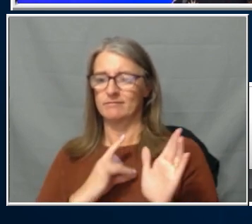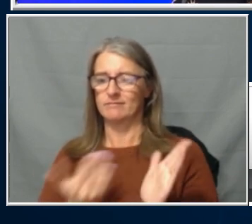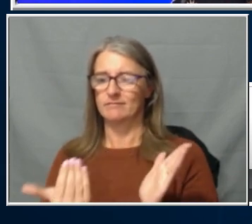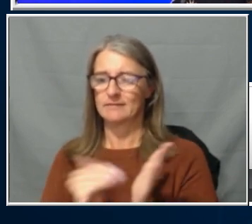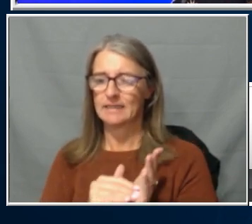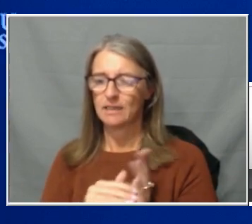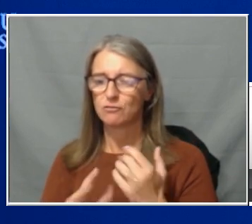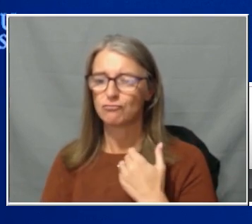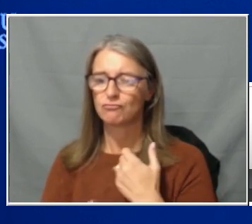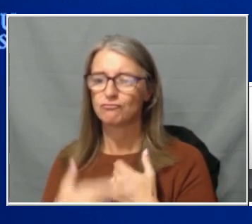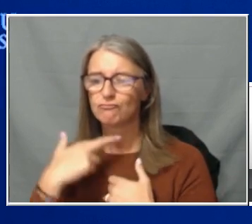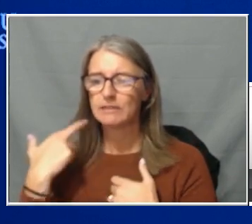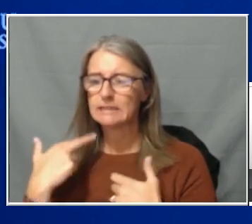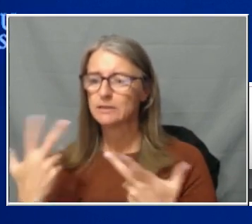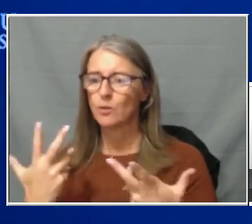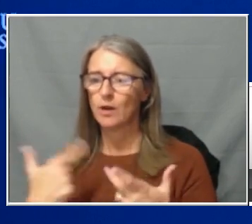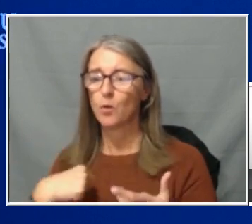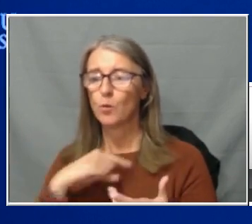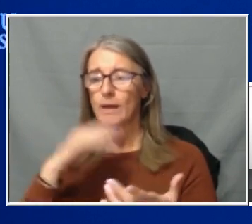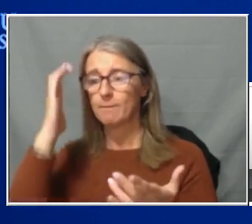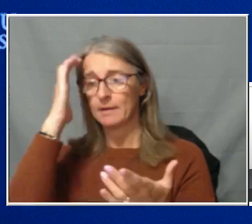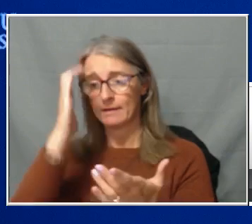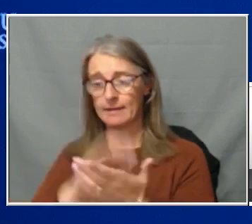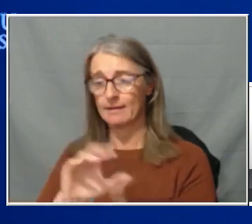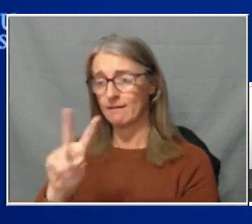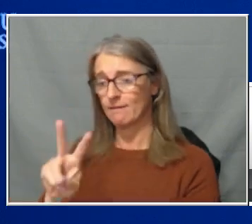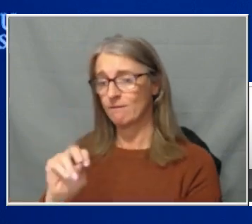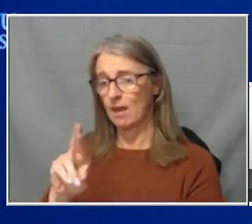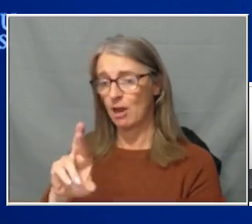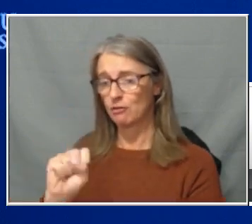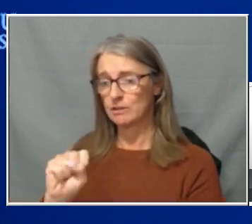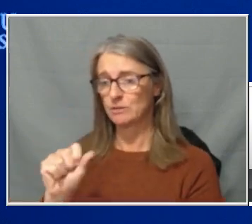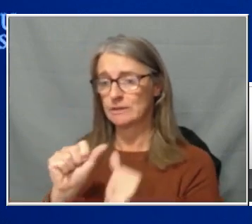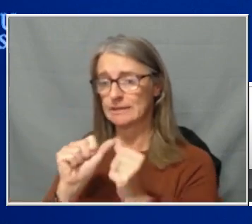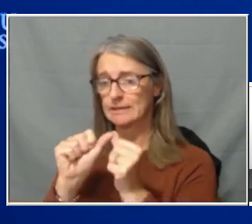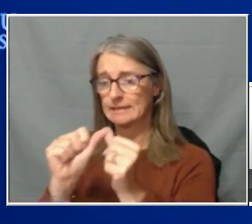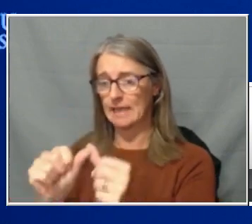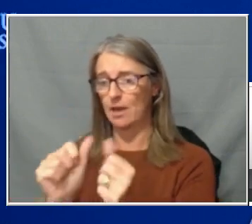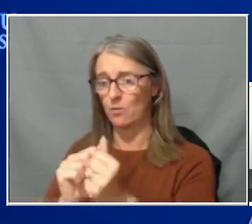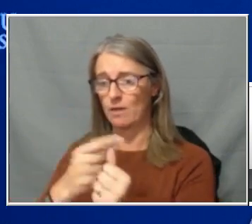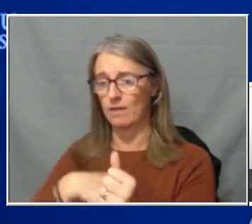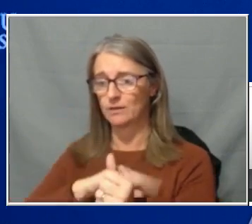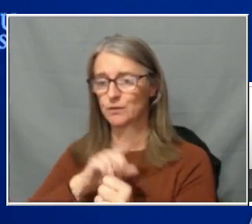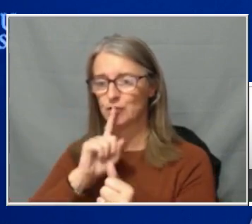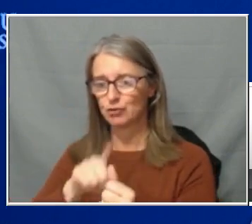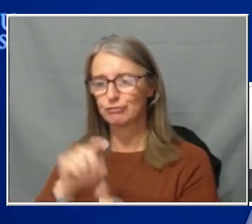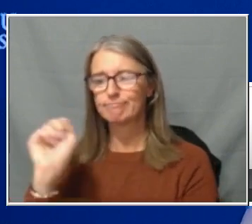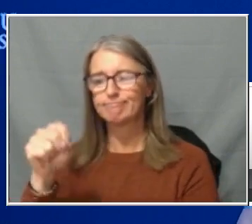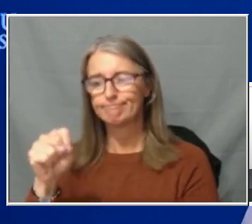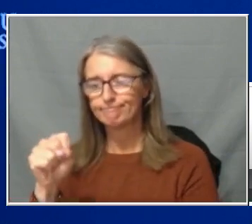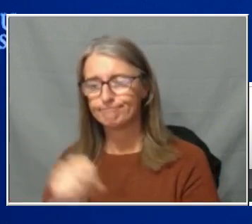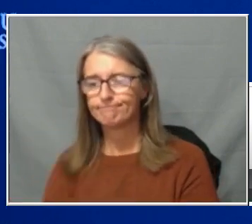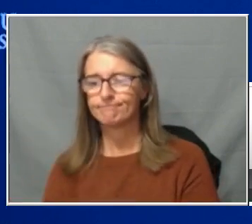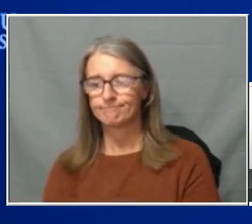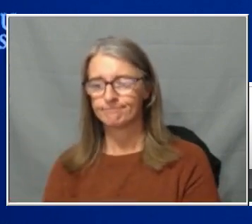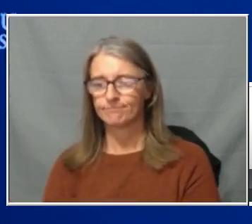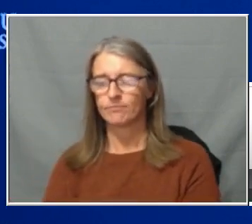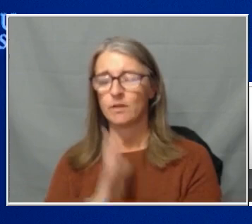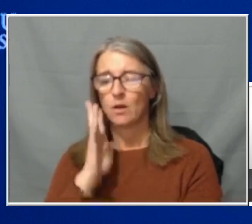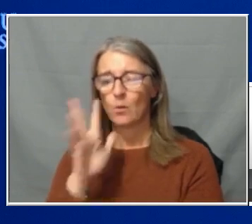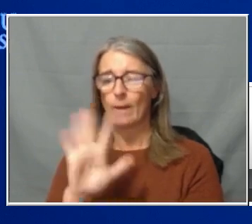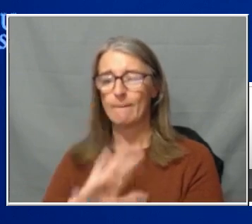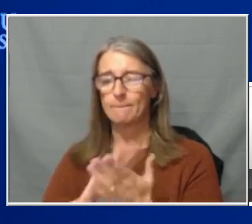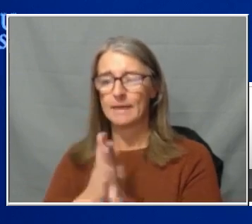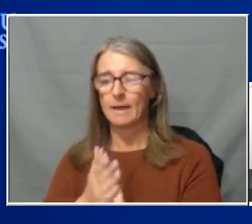Yeah, I mean, I think we do believe that this virus will stay with us, will stay in circulation for sure. It will become